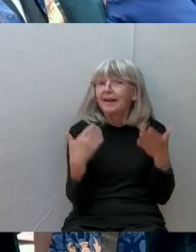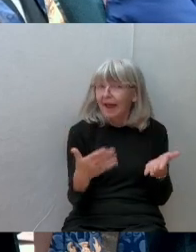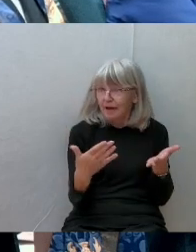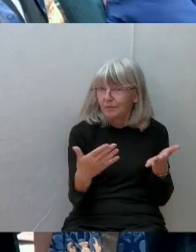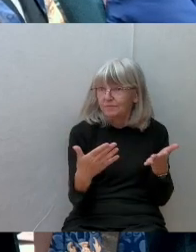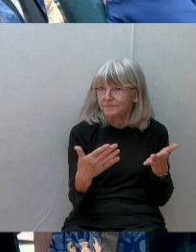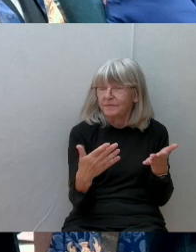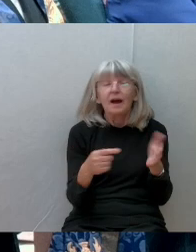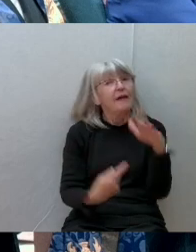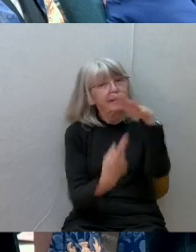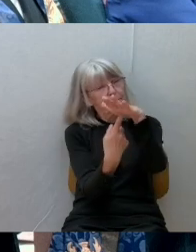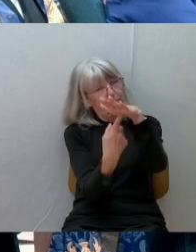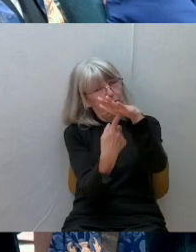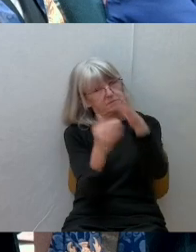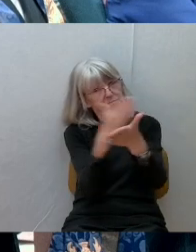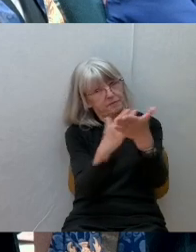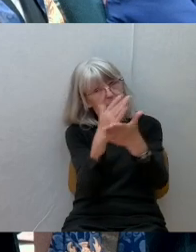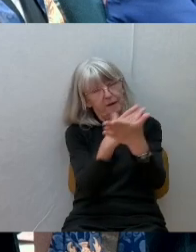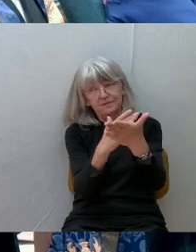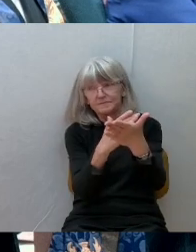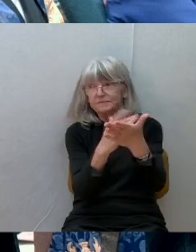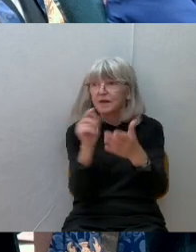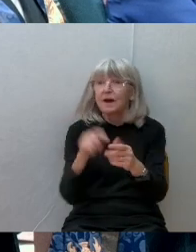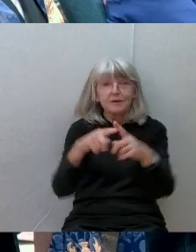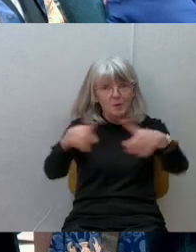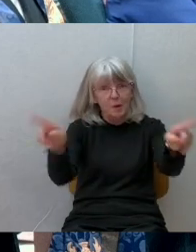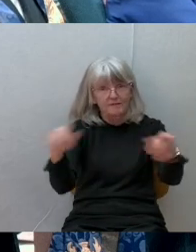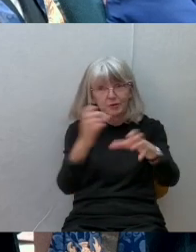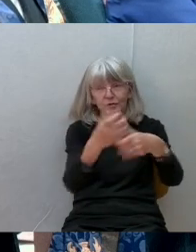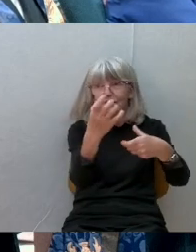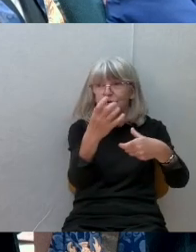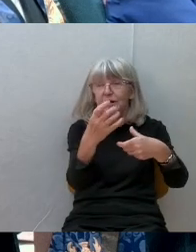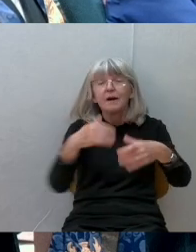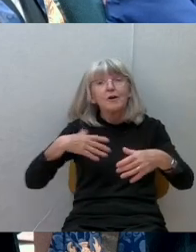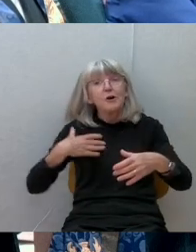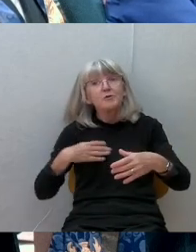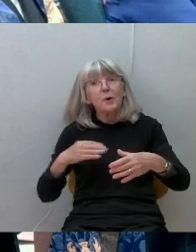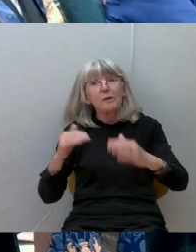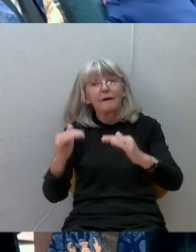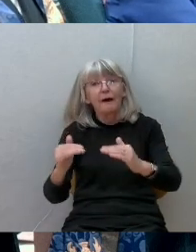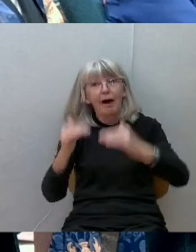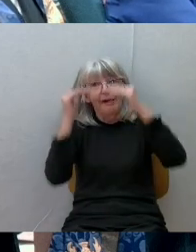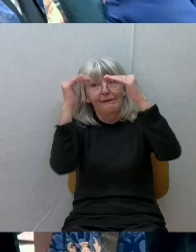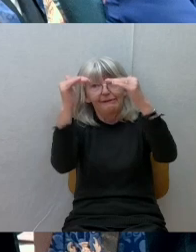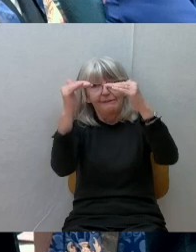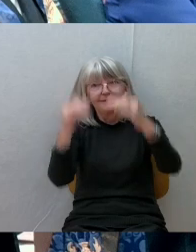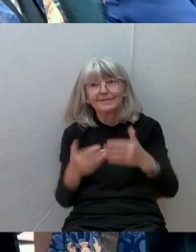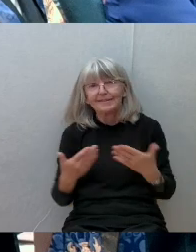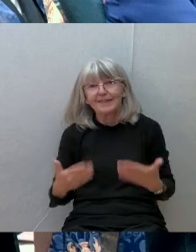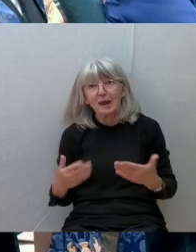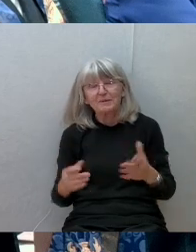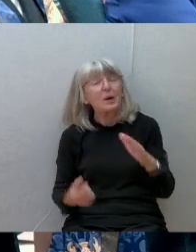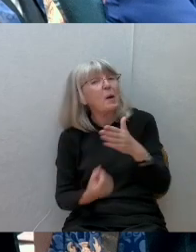into the most important part, which is you graduating. So let's lift the tone. And here's your chance